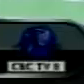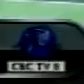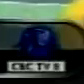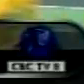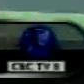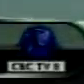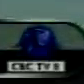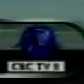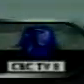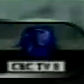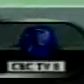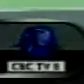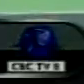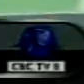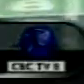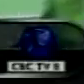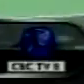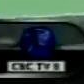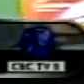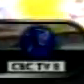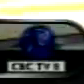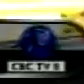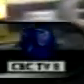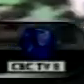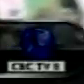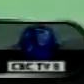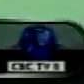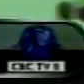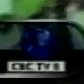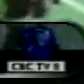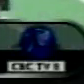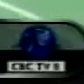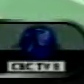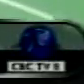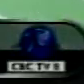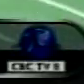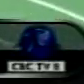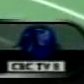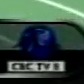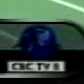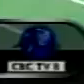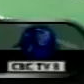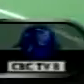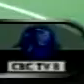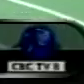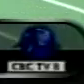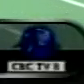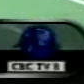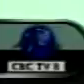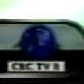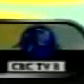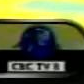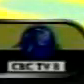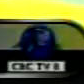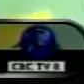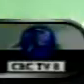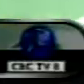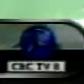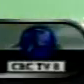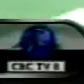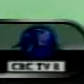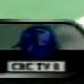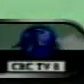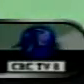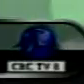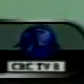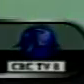New National Record By Clocking 6.51 Second In The Men's 60 Meters World Indoor Final Placing Third To Win